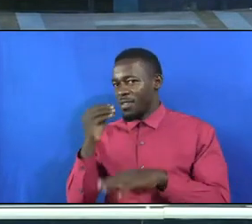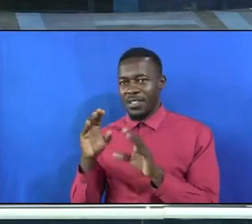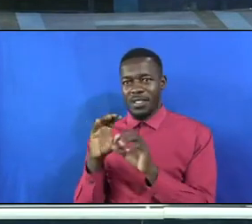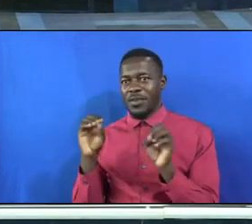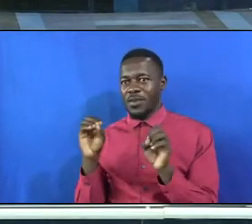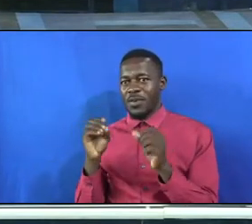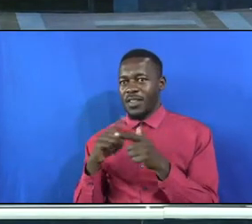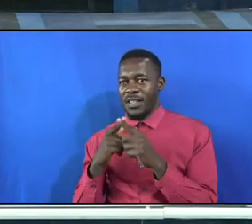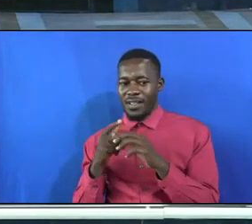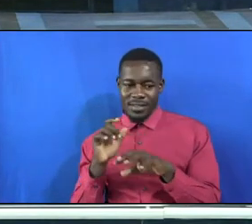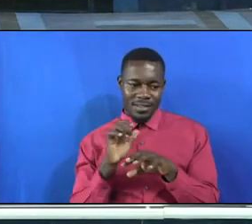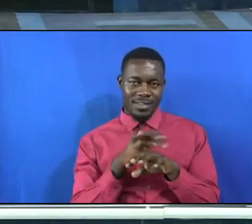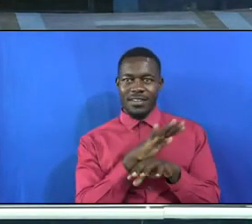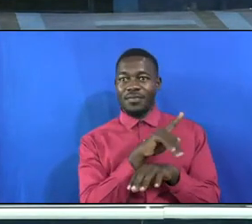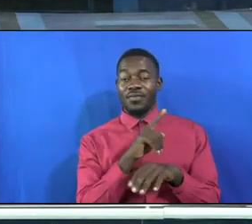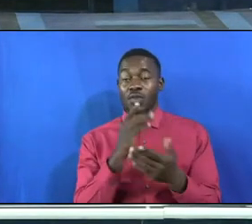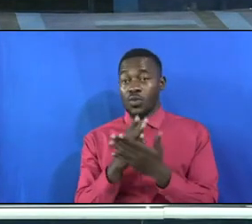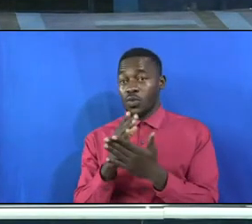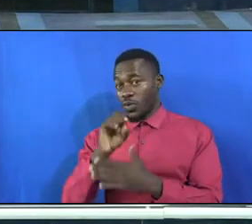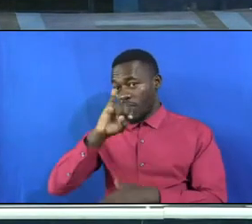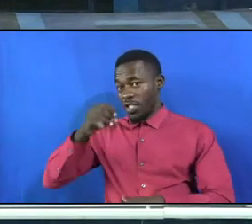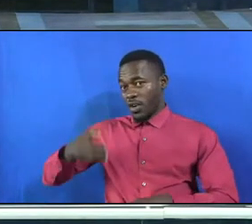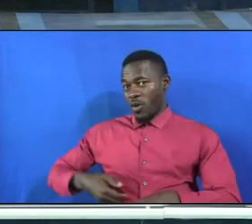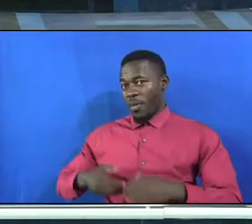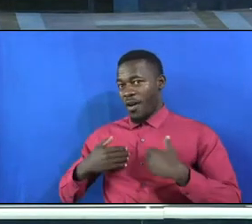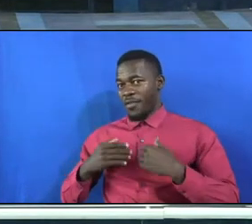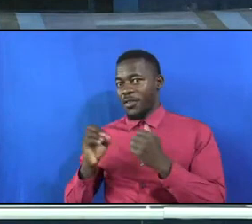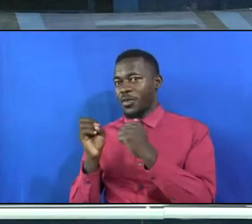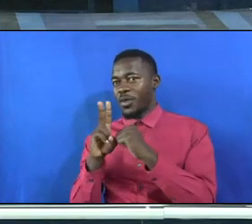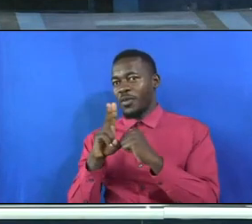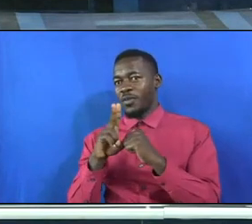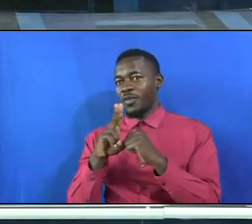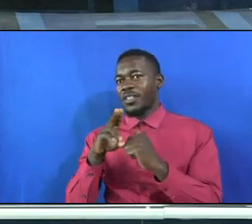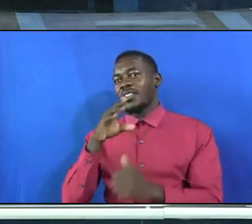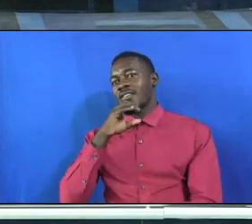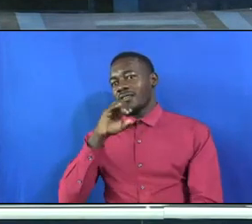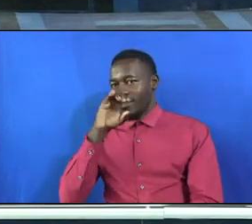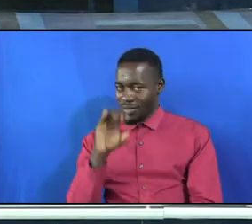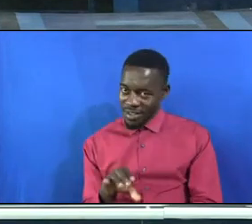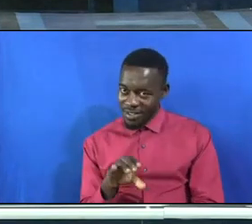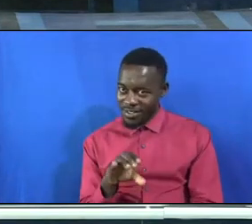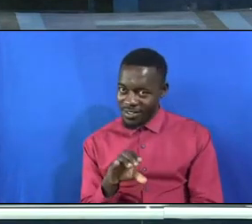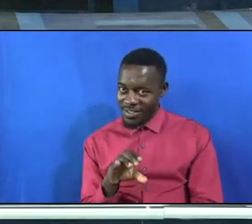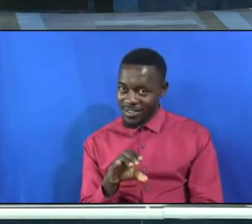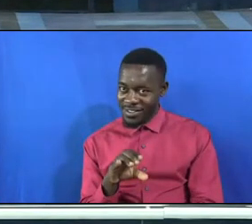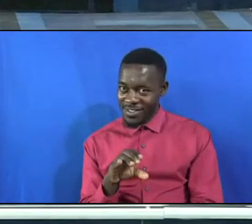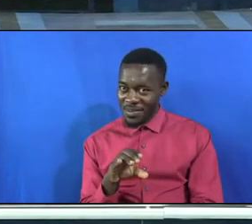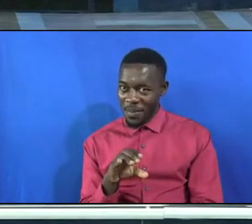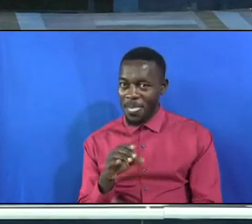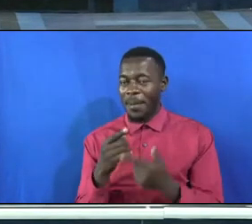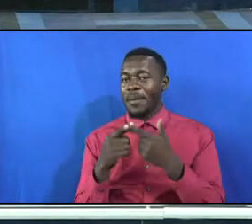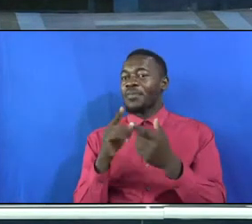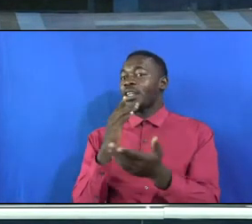course, he had 12 sons. Yes, he had 13, but he had 12 sons. He had 12 sons. And